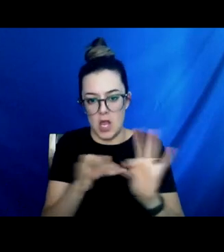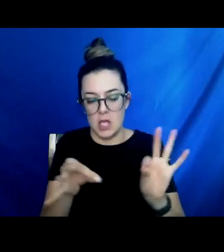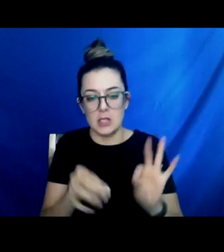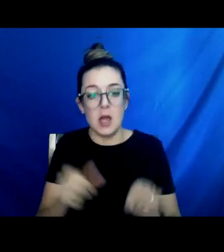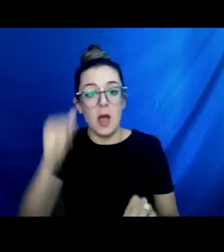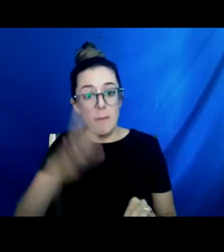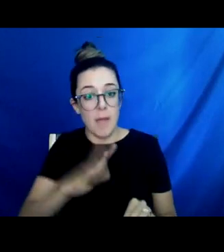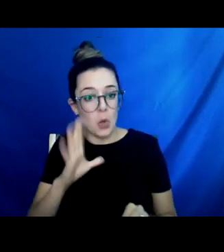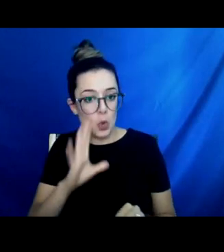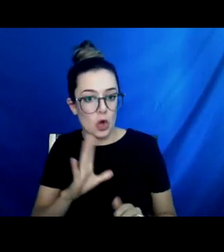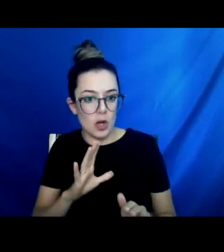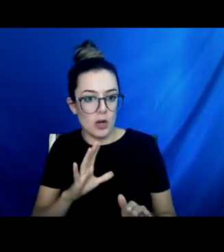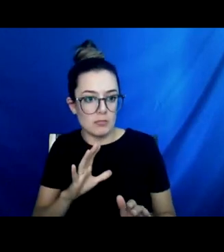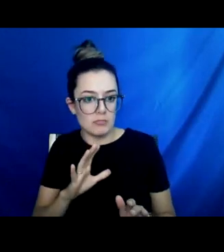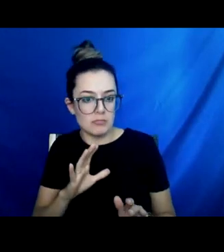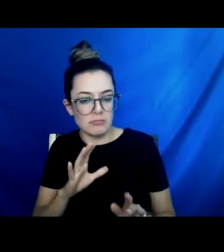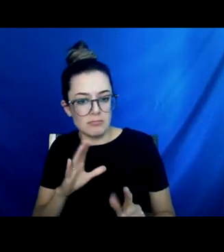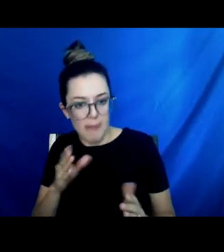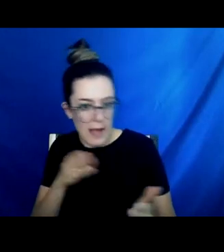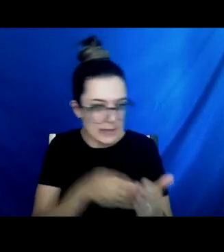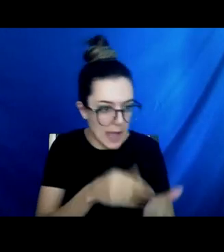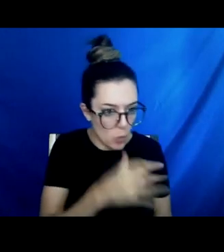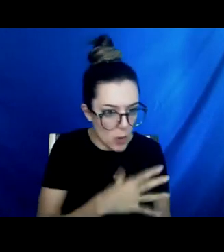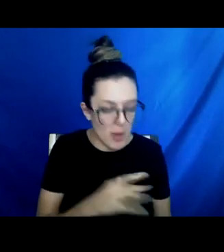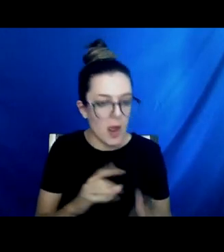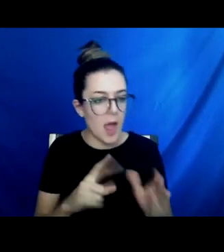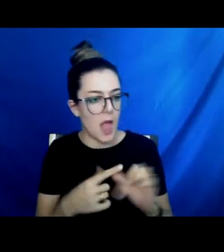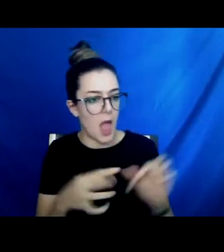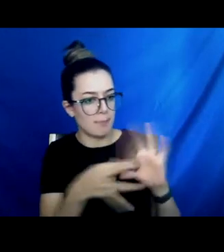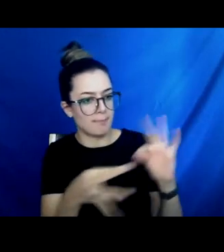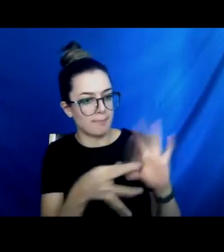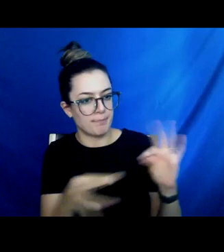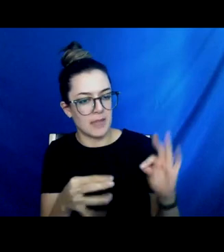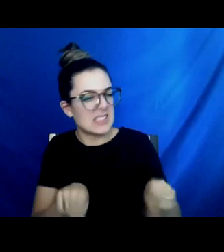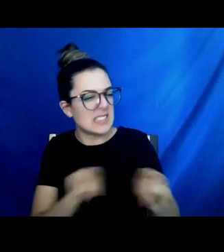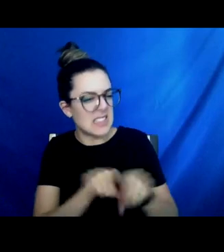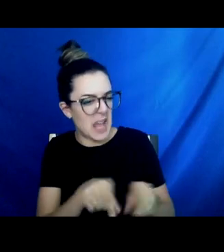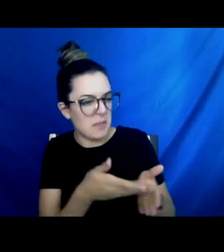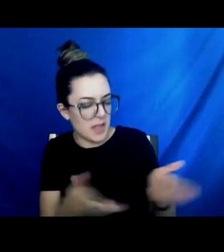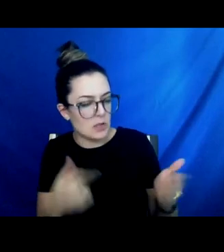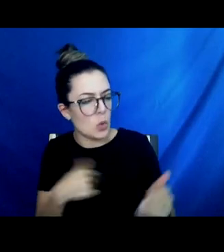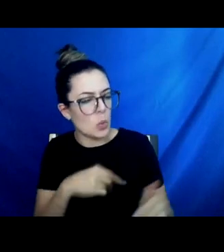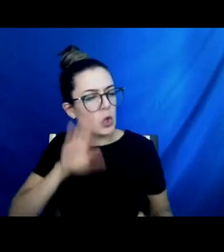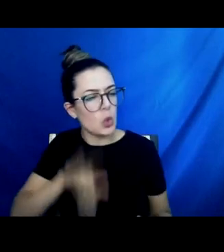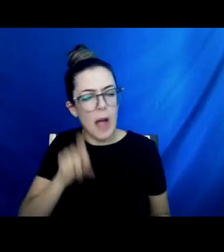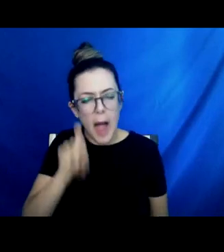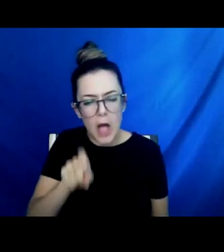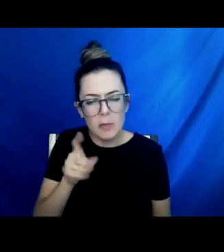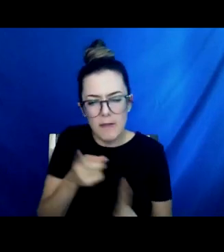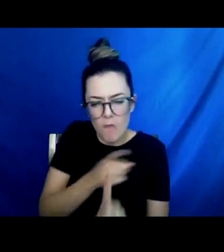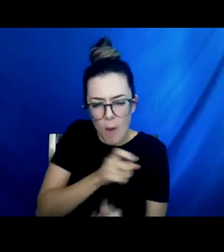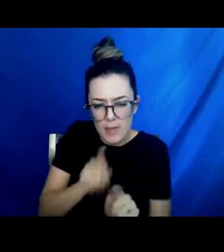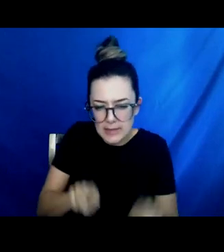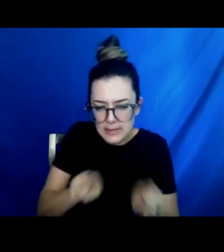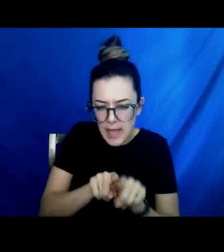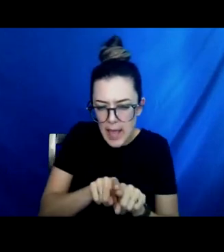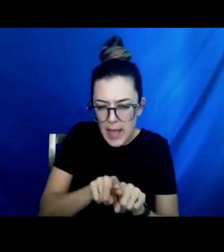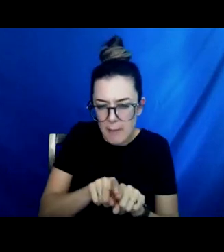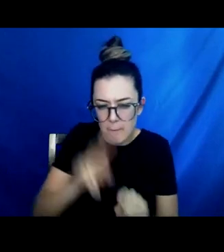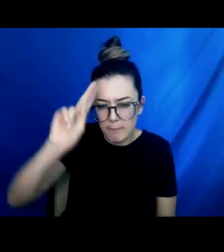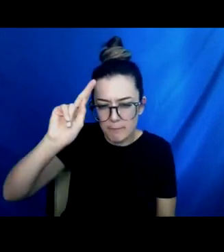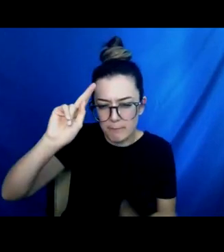they knew at the time that this had to be, if not organized, at least coming from the same place, the same